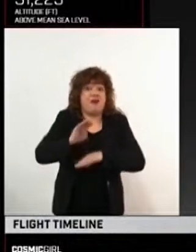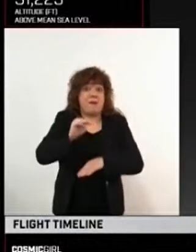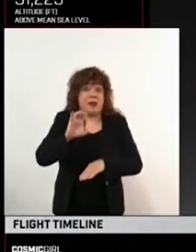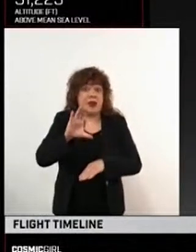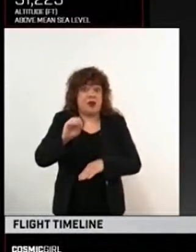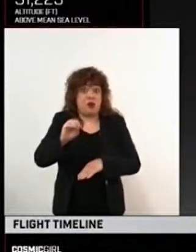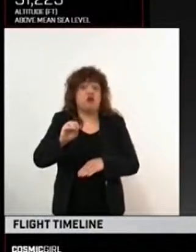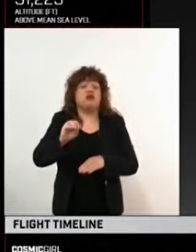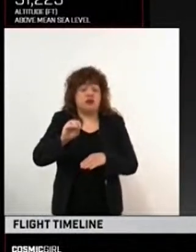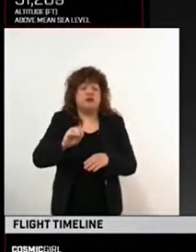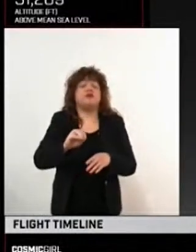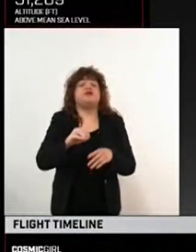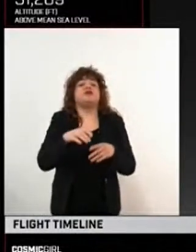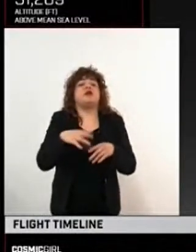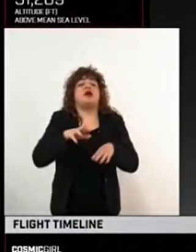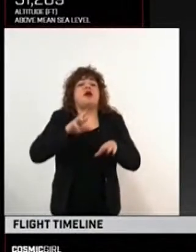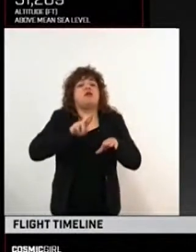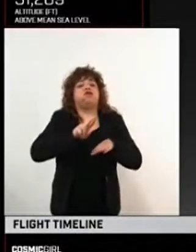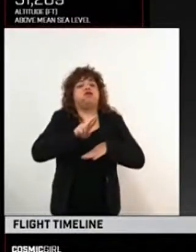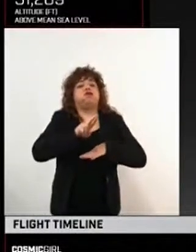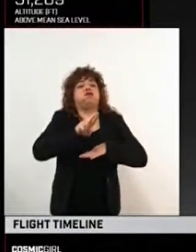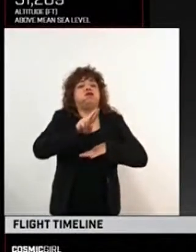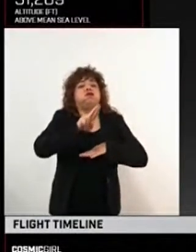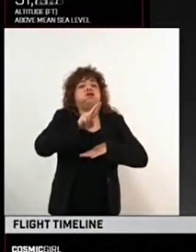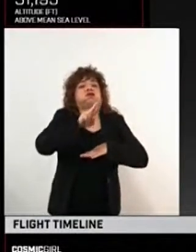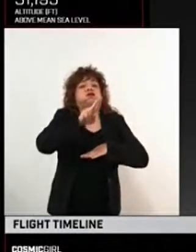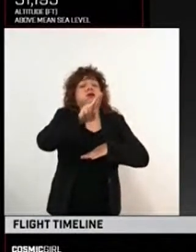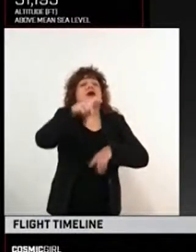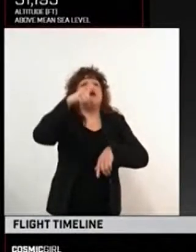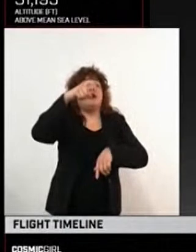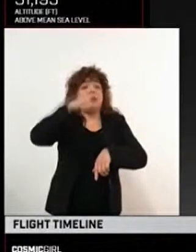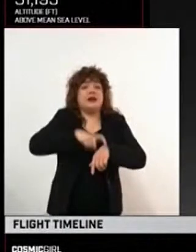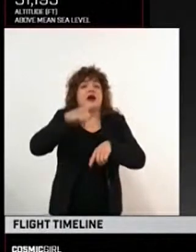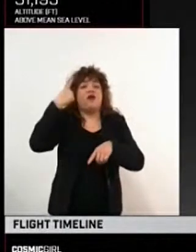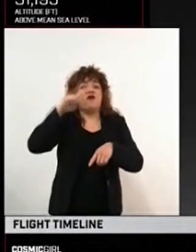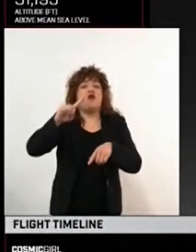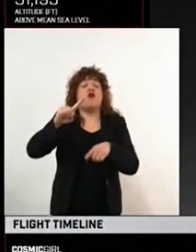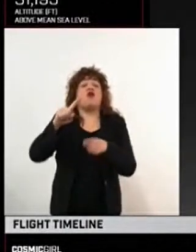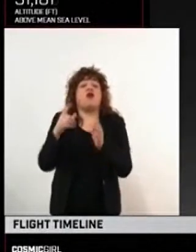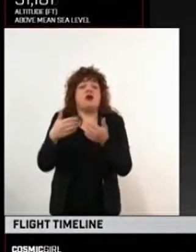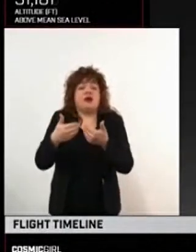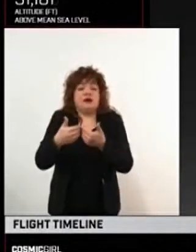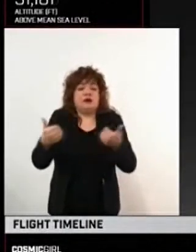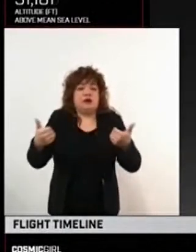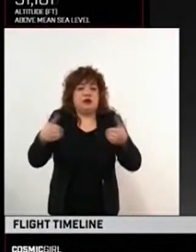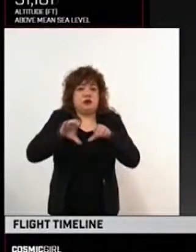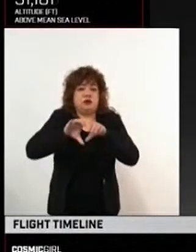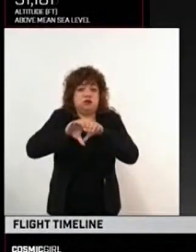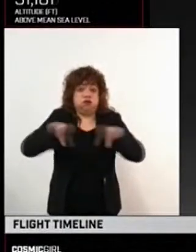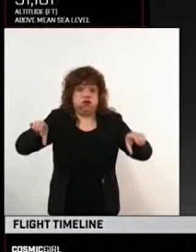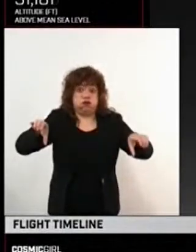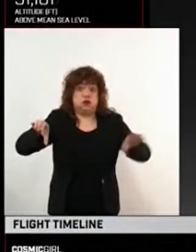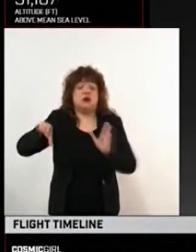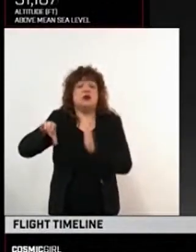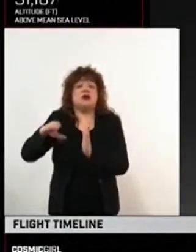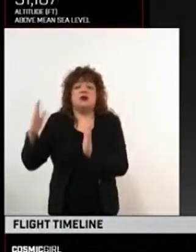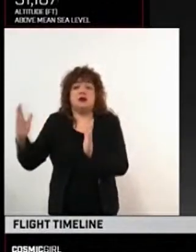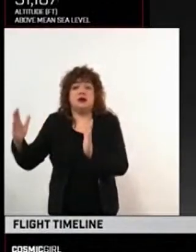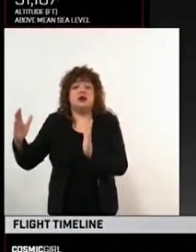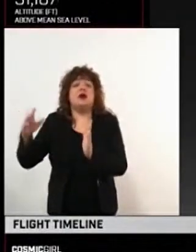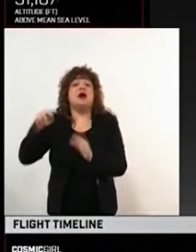safe for stage 1 to separate away from the rest of the vehicle. Post-stage 1 separation, the rocket's second stage engine, or